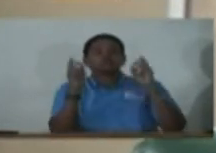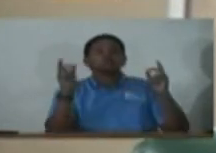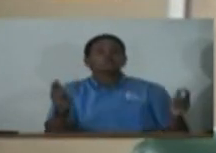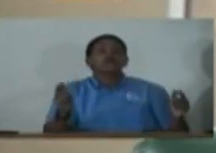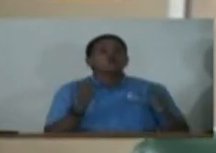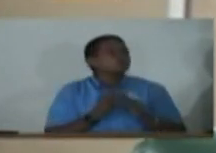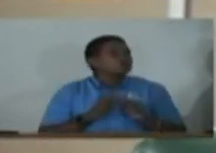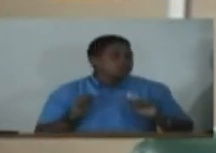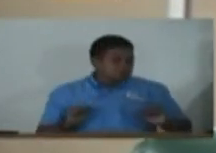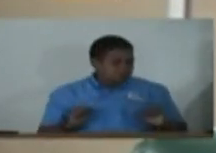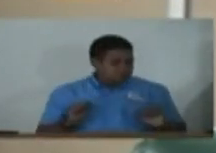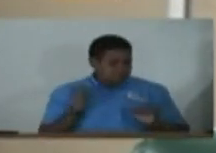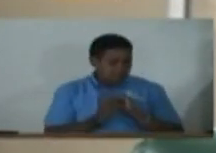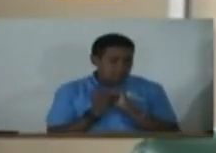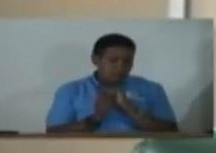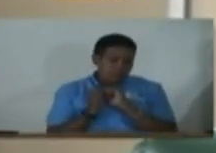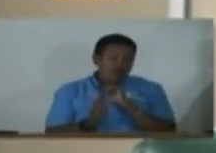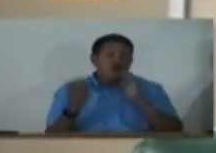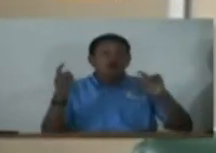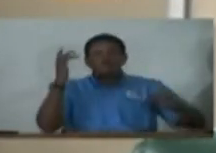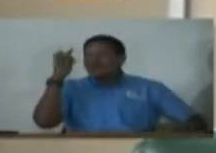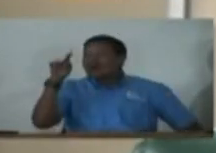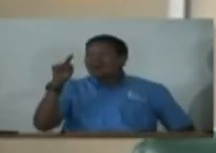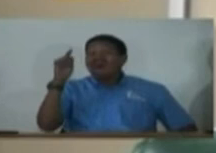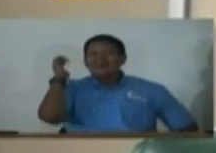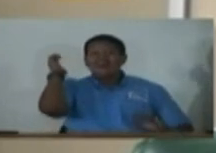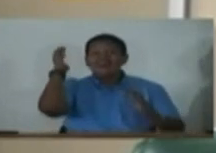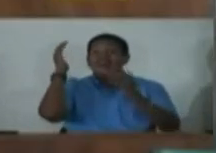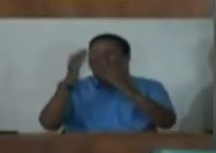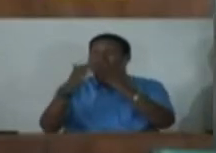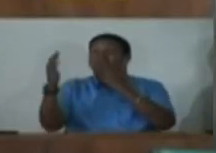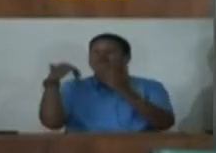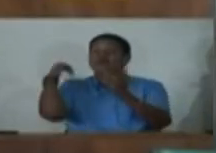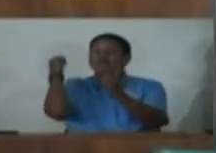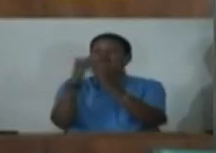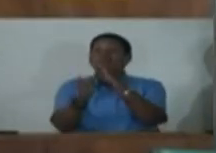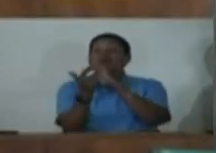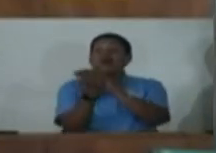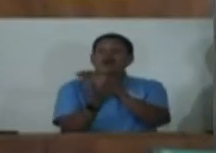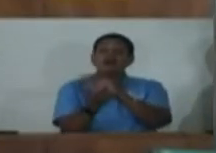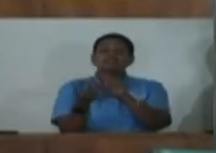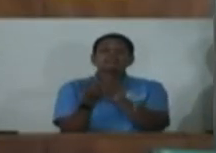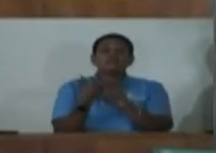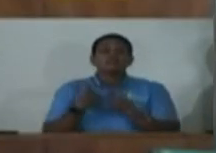as possible, because even after we've passed the Act, we